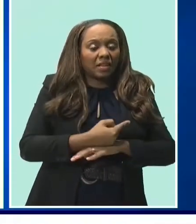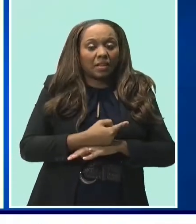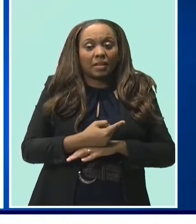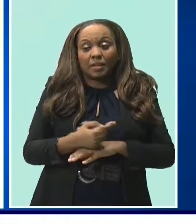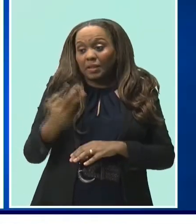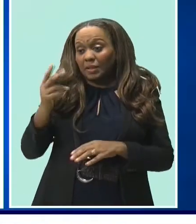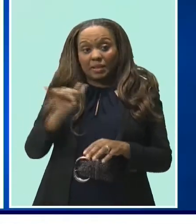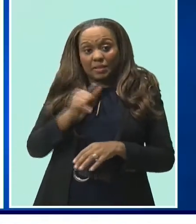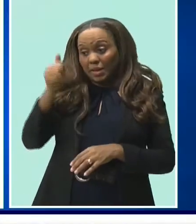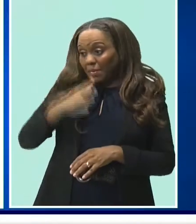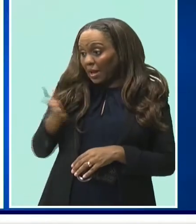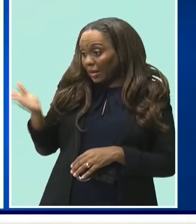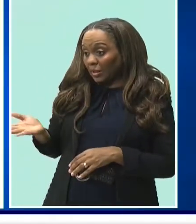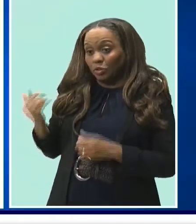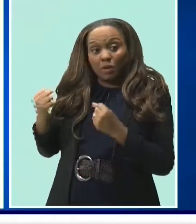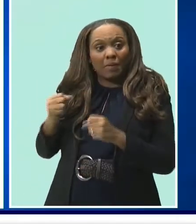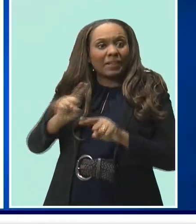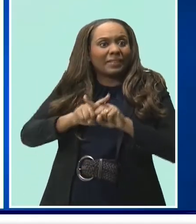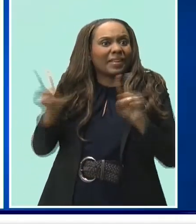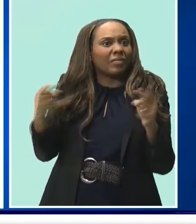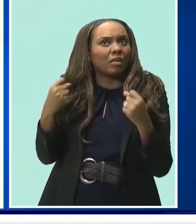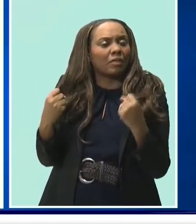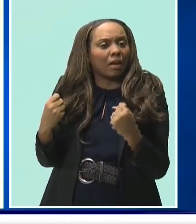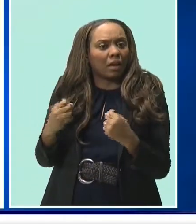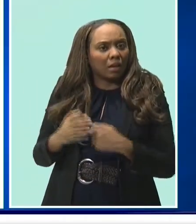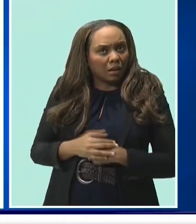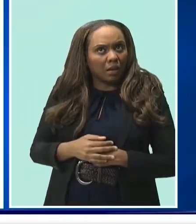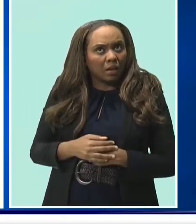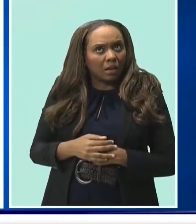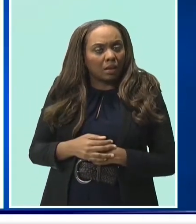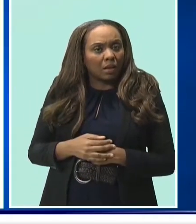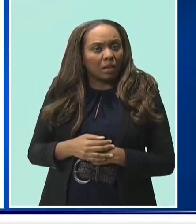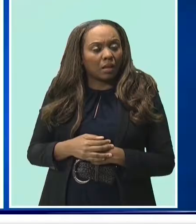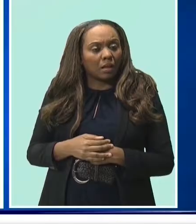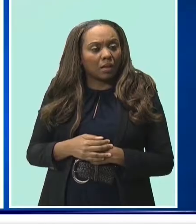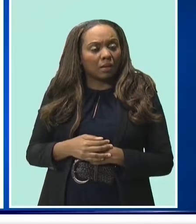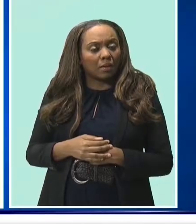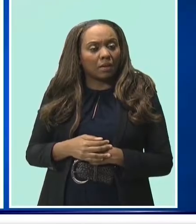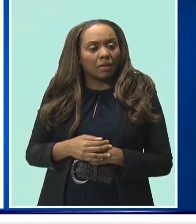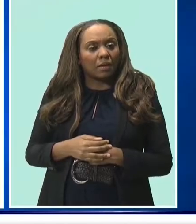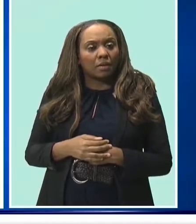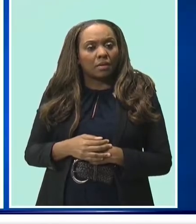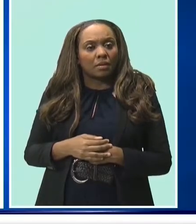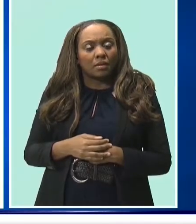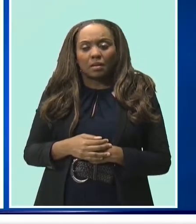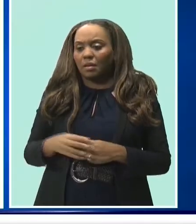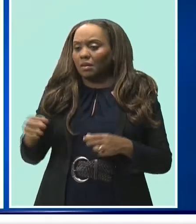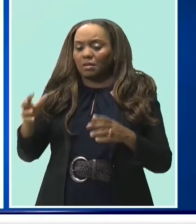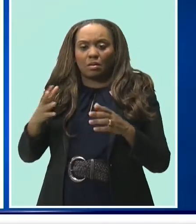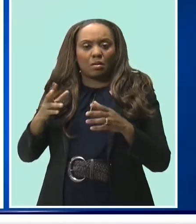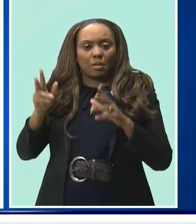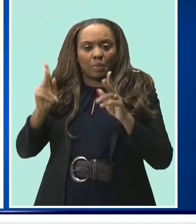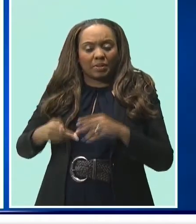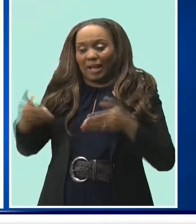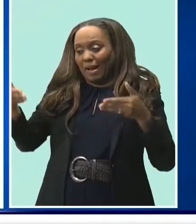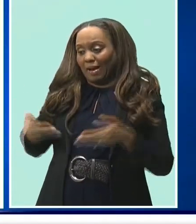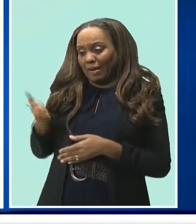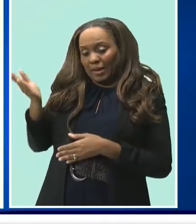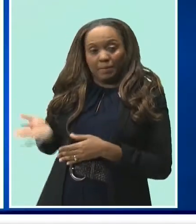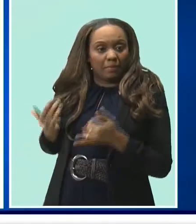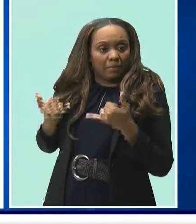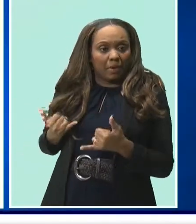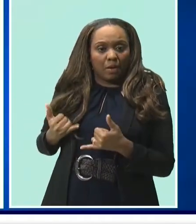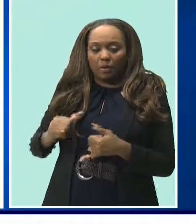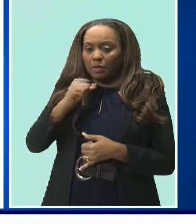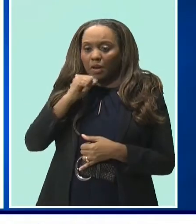else's vehicle without that person calling you or making inquiry as who to the last person he worked